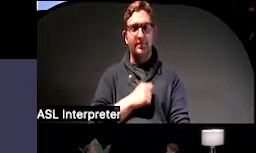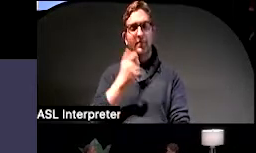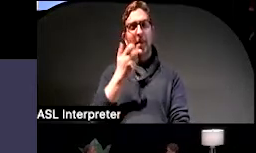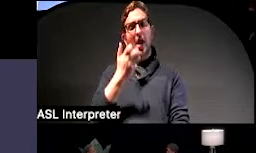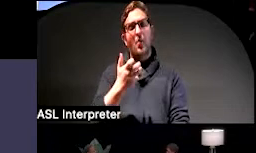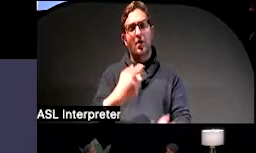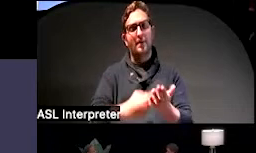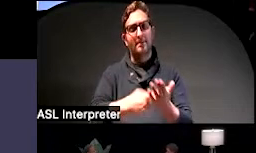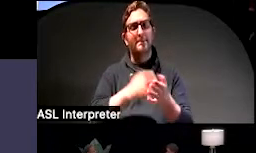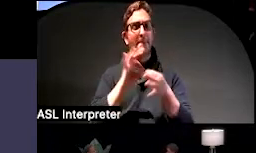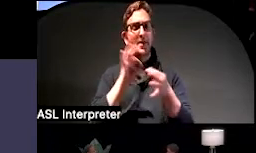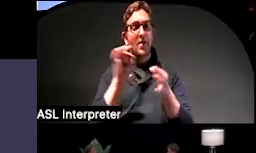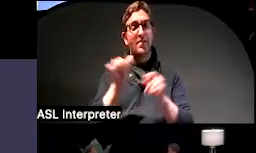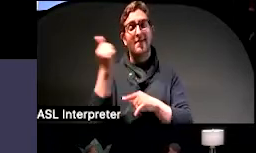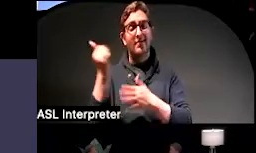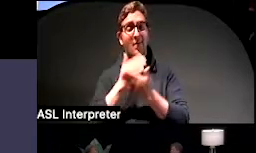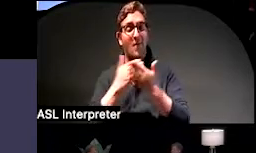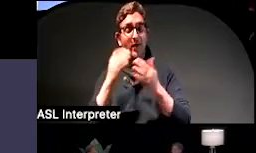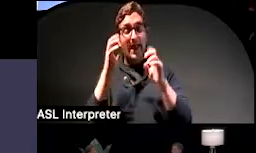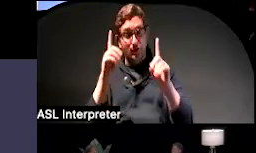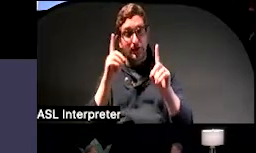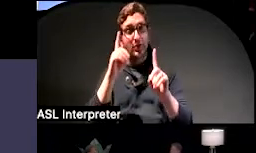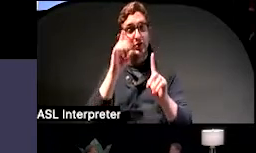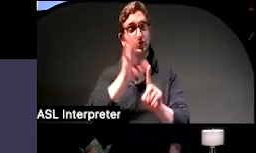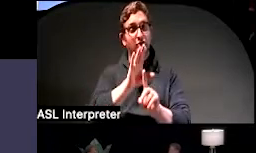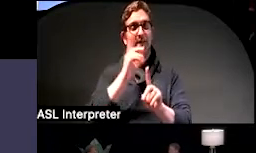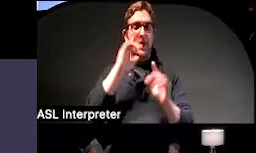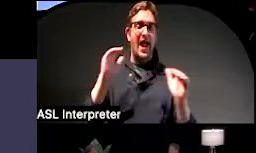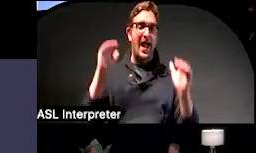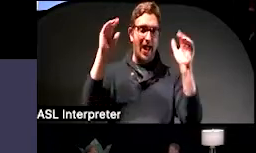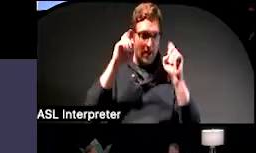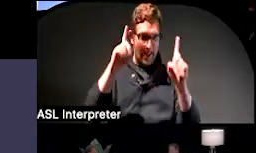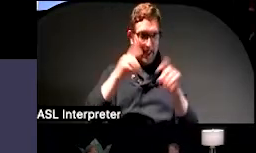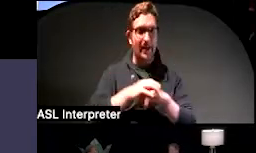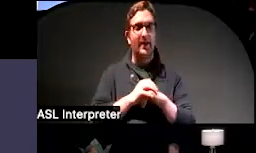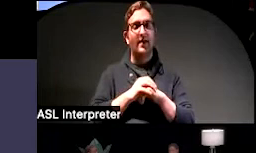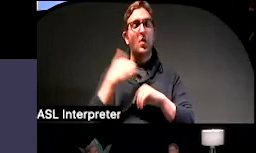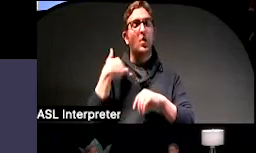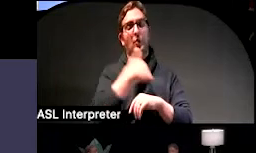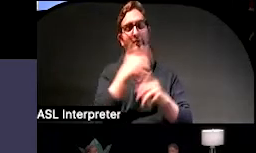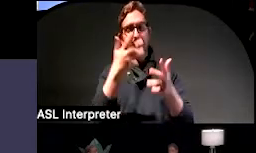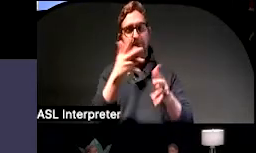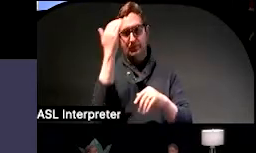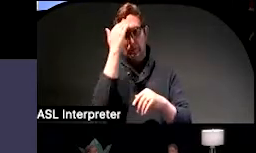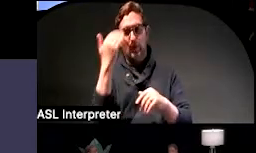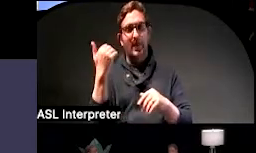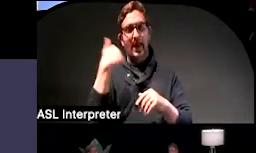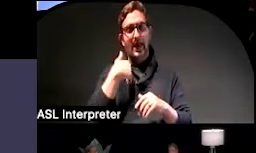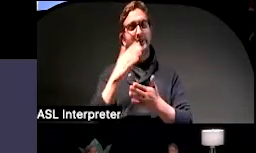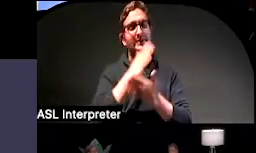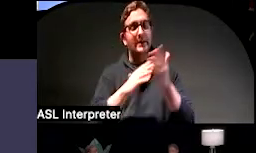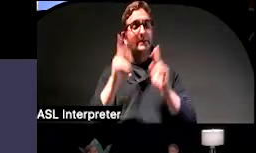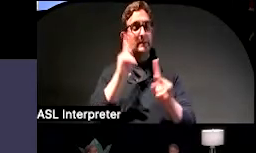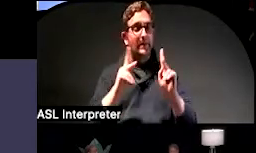talk, you mentioned the other part for education, for higher ed. And because we know that there are going to be some individuals